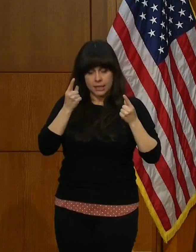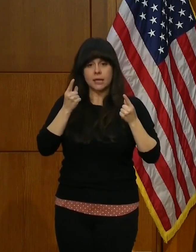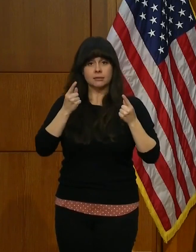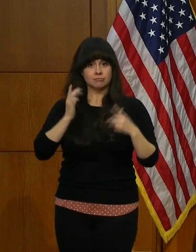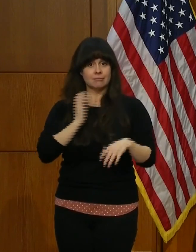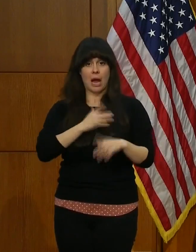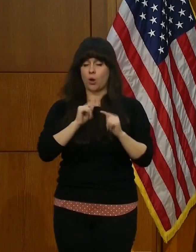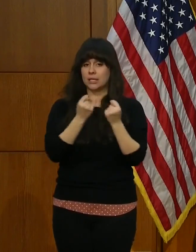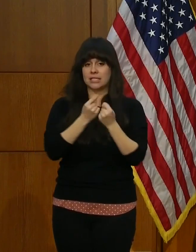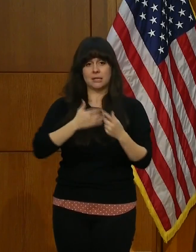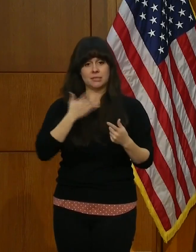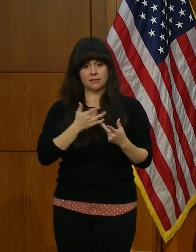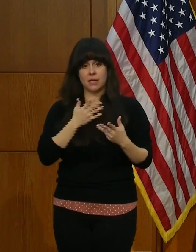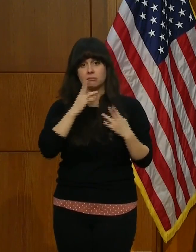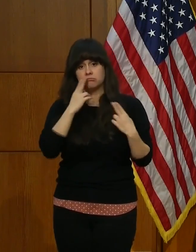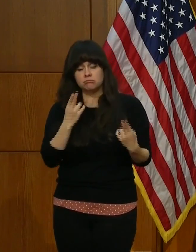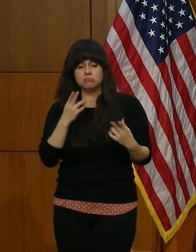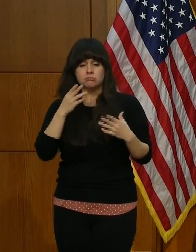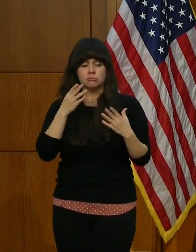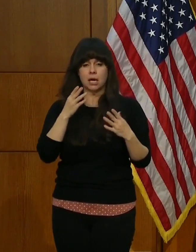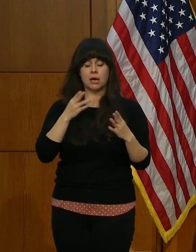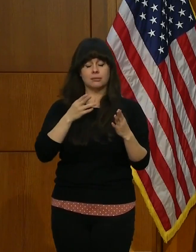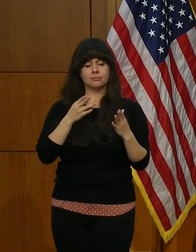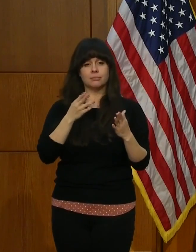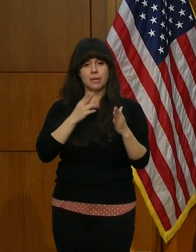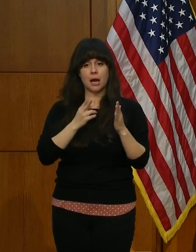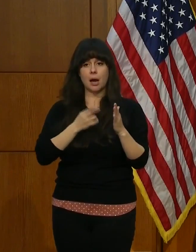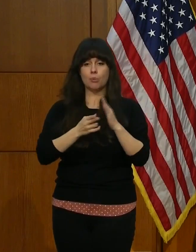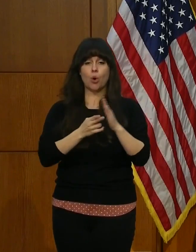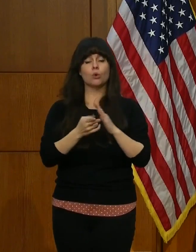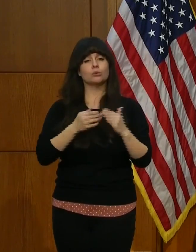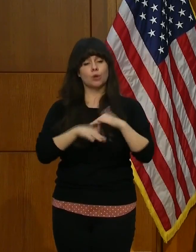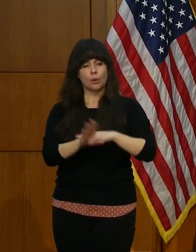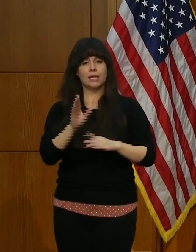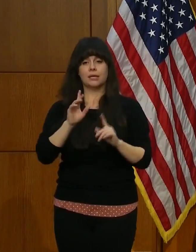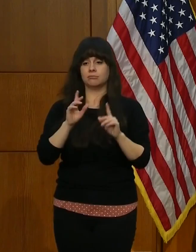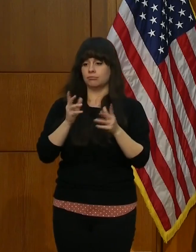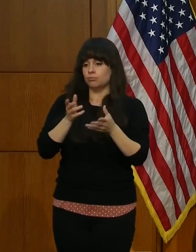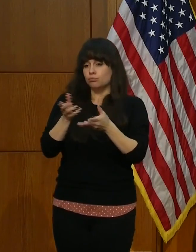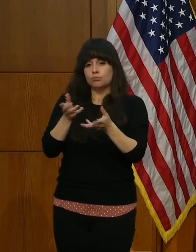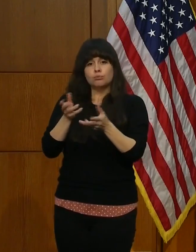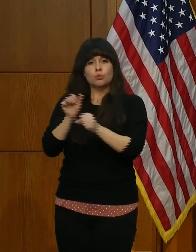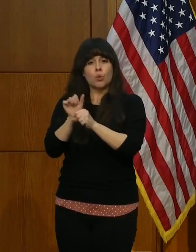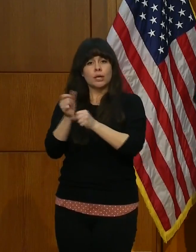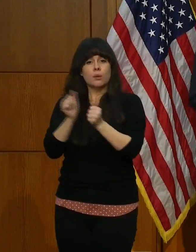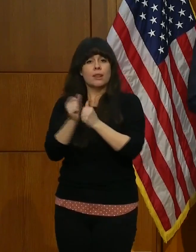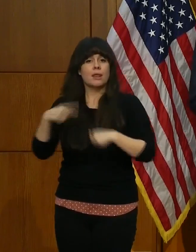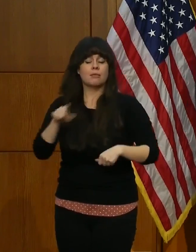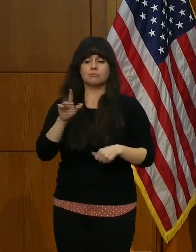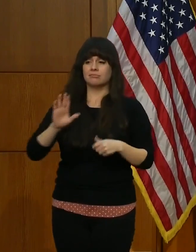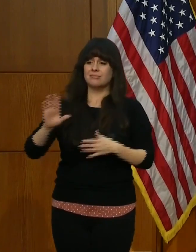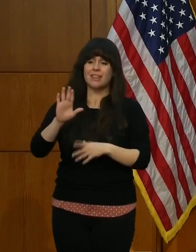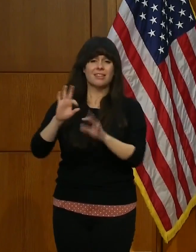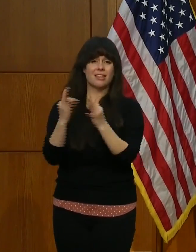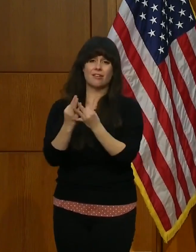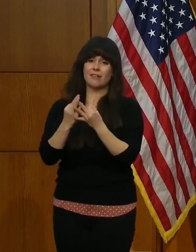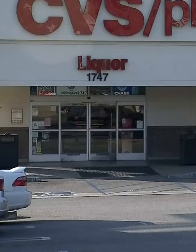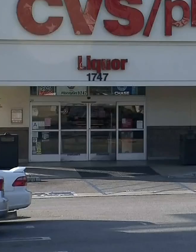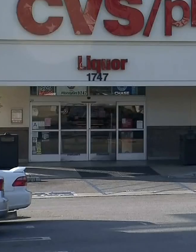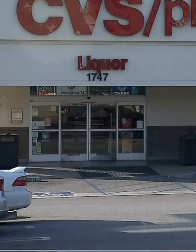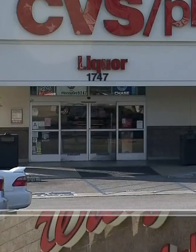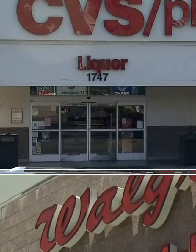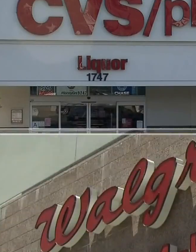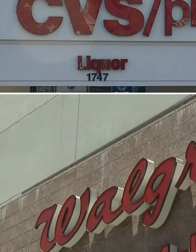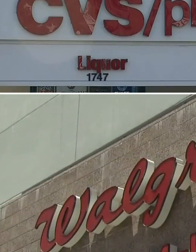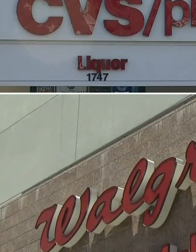in going into these facilities, and we got family members looking in the windows and, you know, supporting us, cheering and really crying.